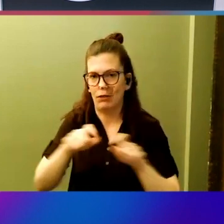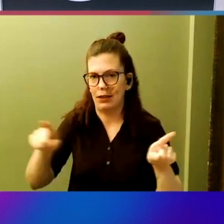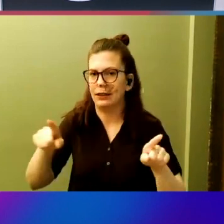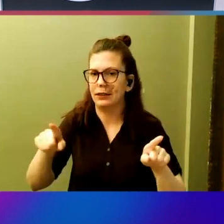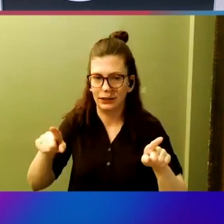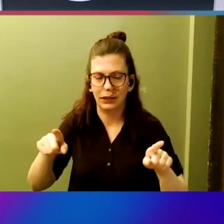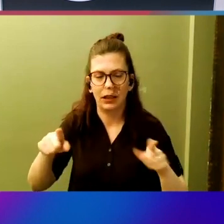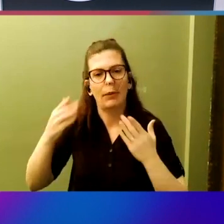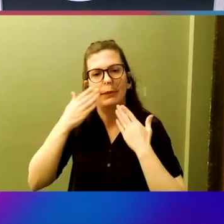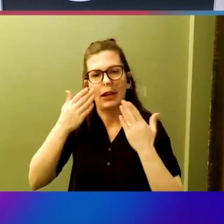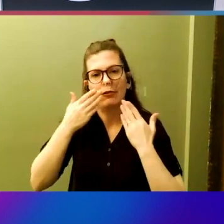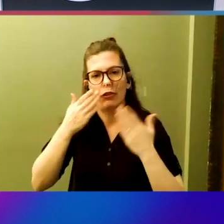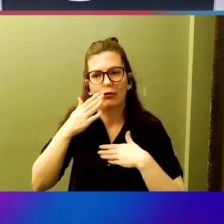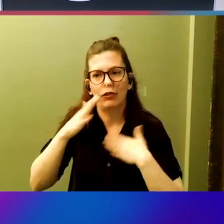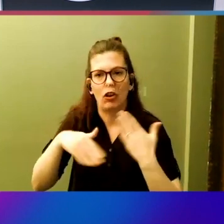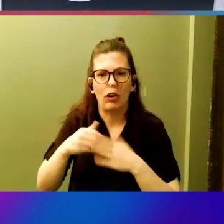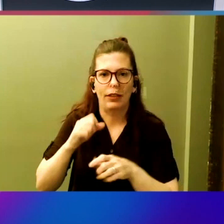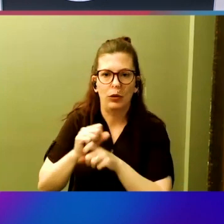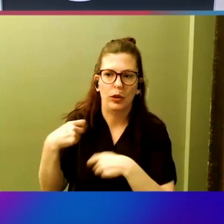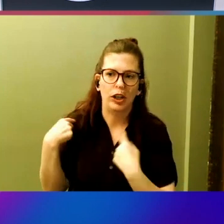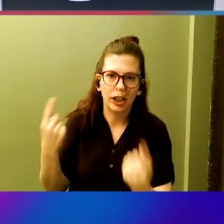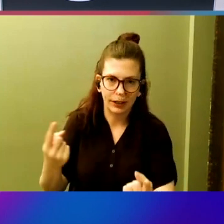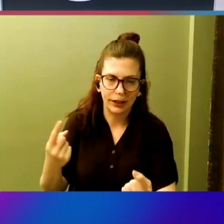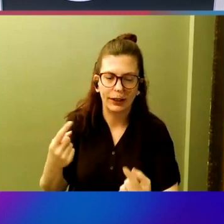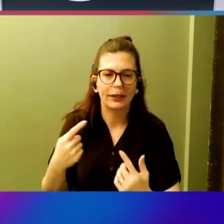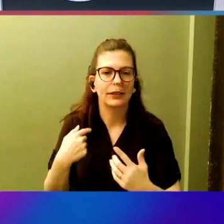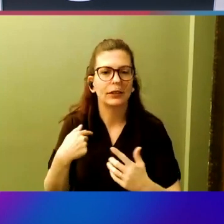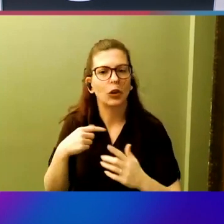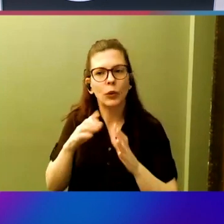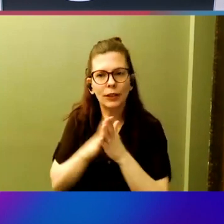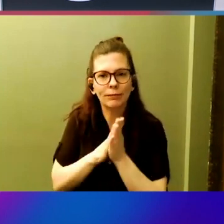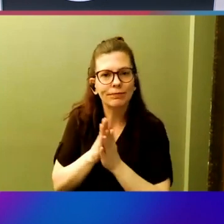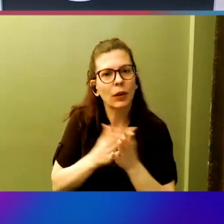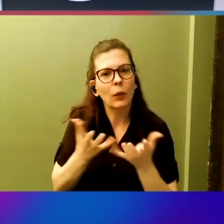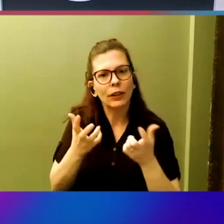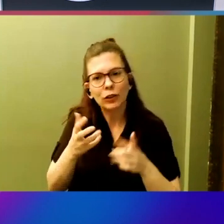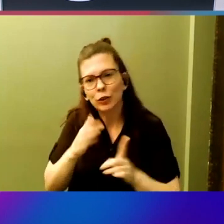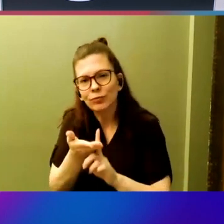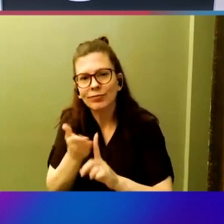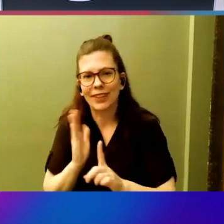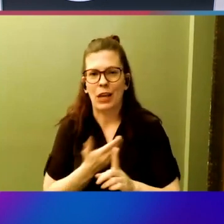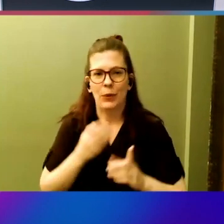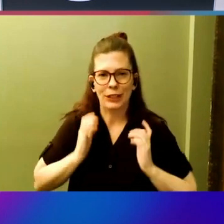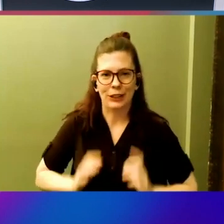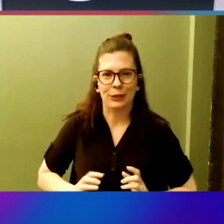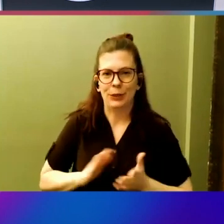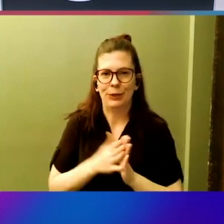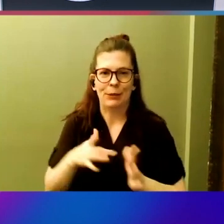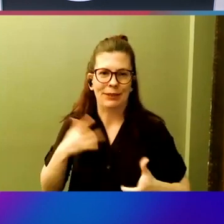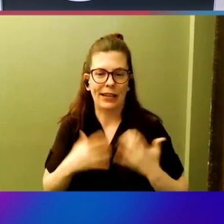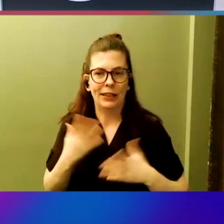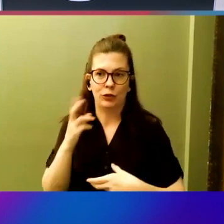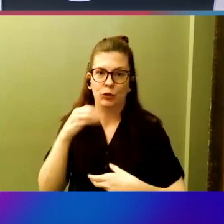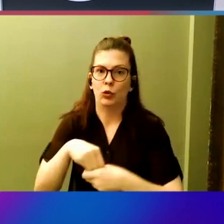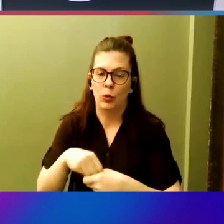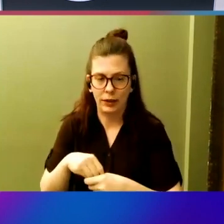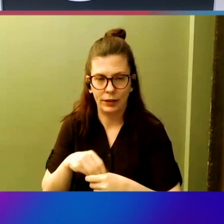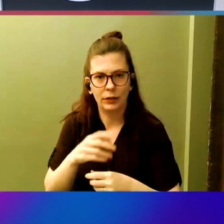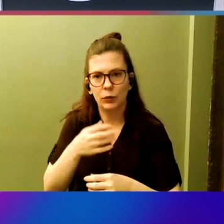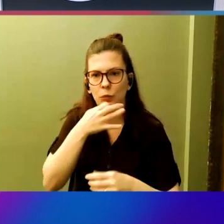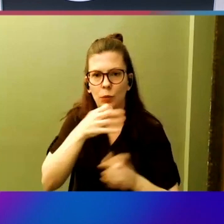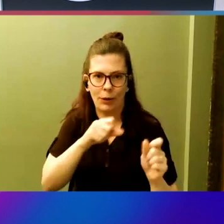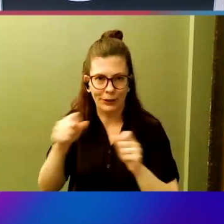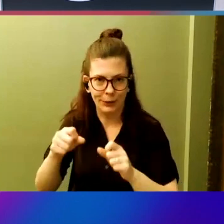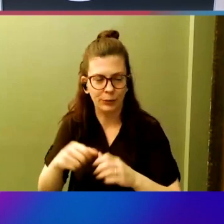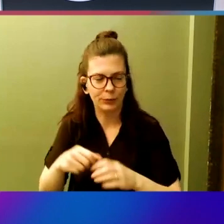work that went into it, and we're looking to get customers excited and on this platform as soon as possible. So just quick question here. Can I